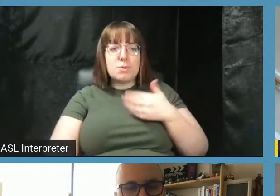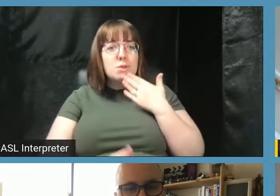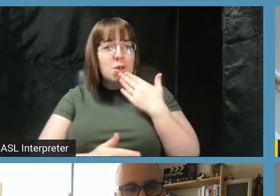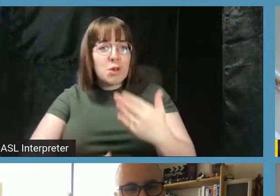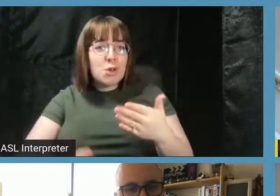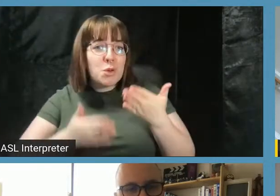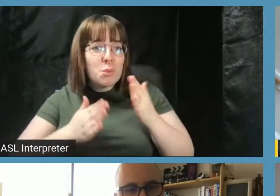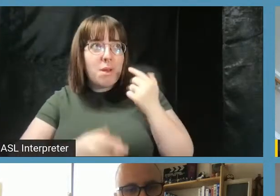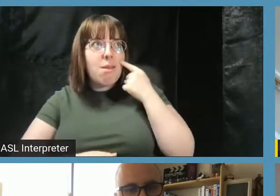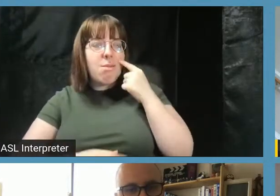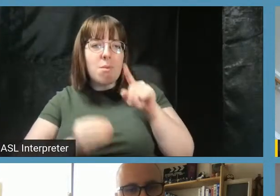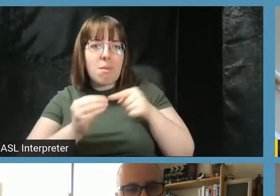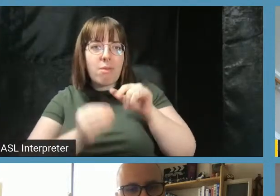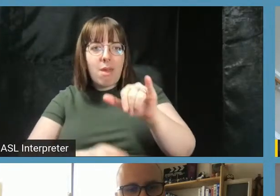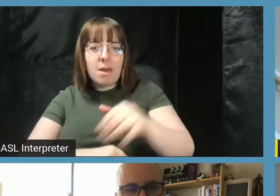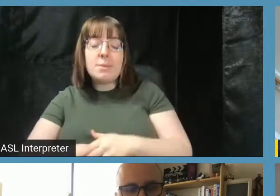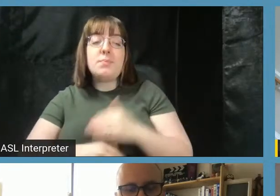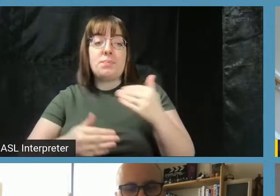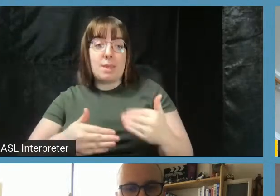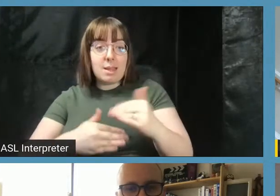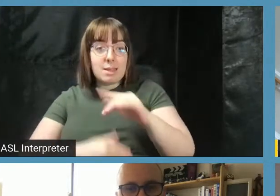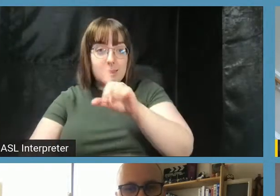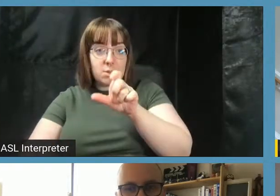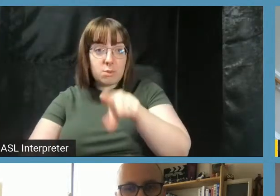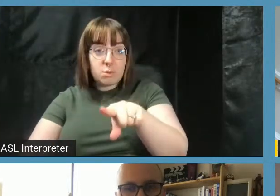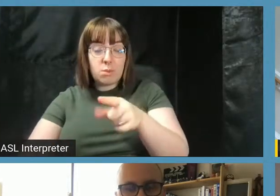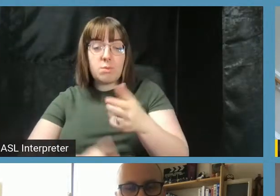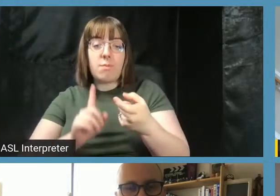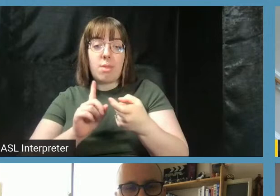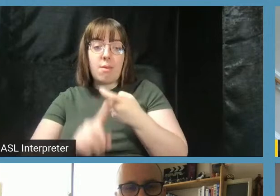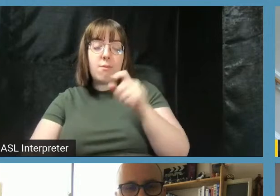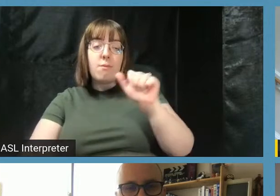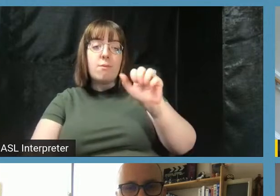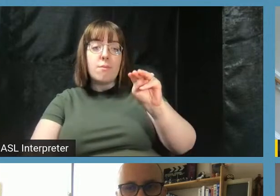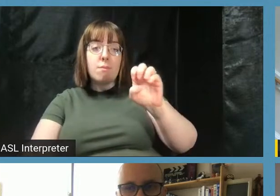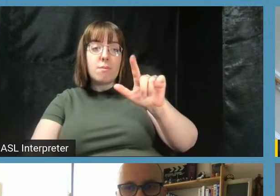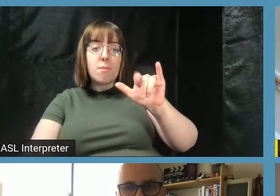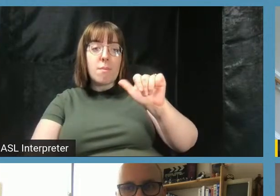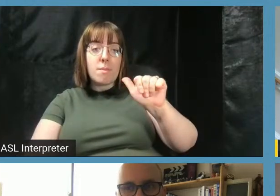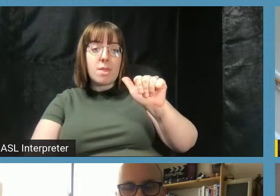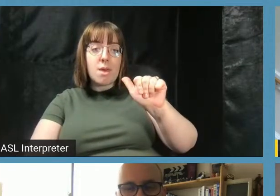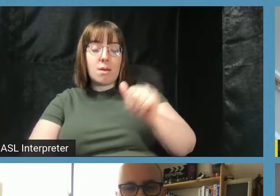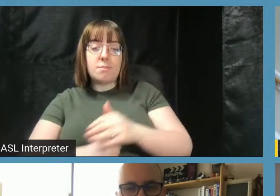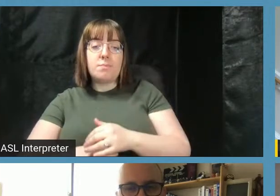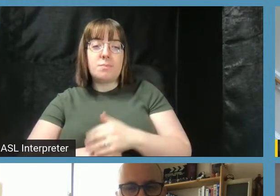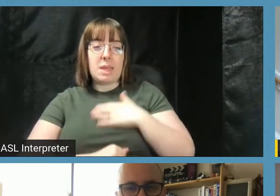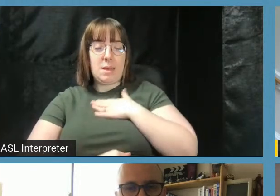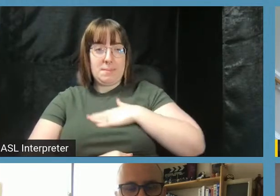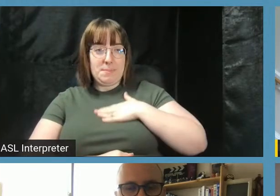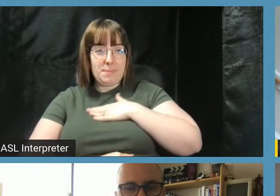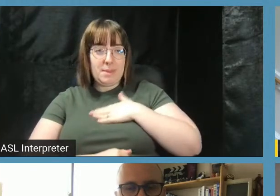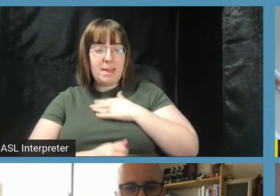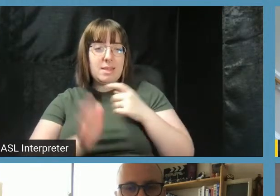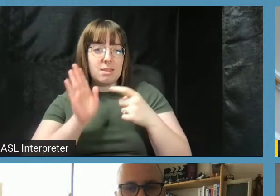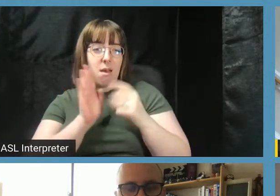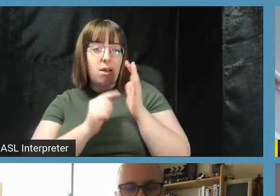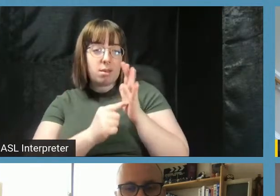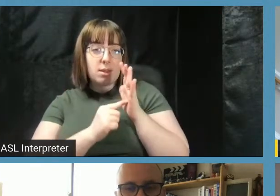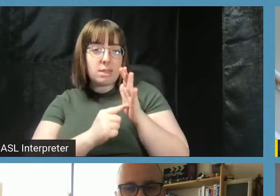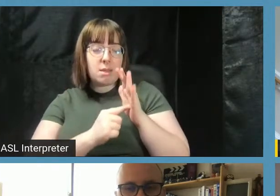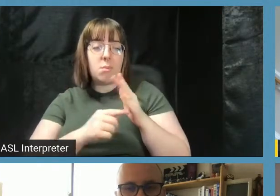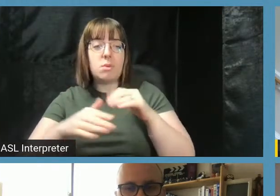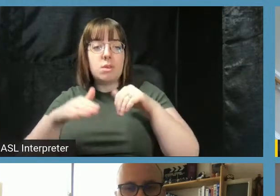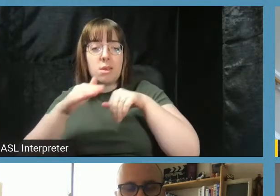it. Okay, so this next question came in from Amelia Giordano. Can you please give examples of